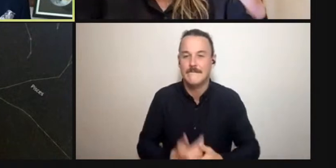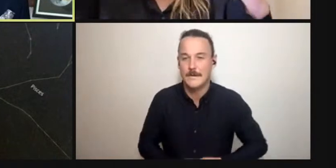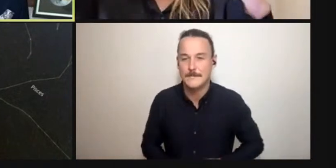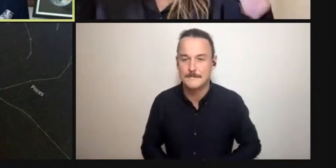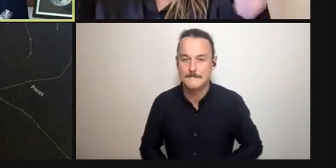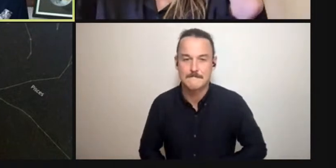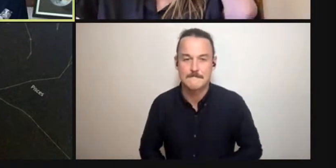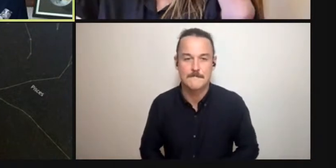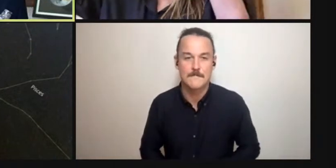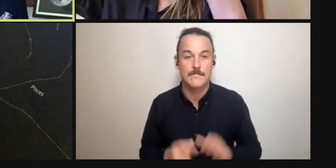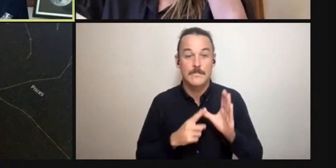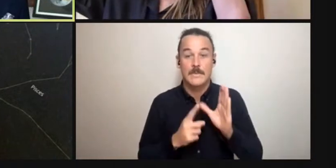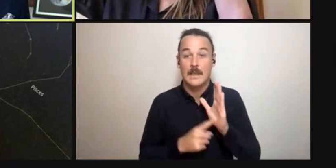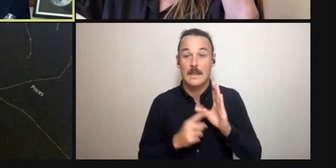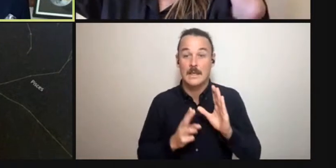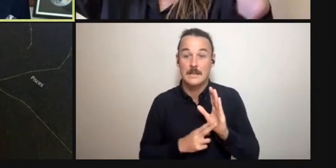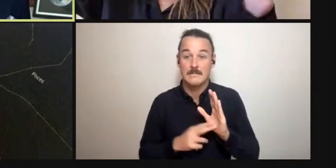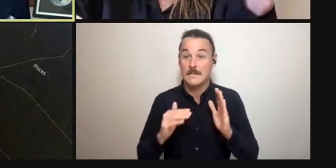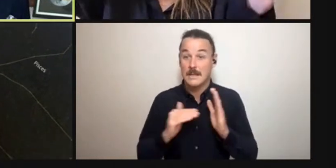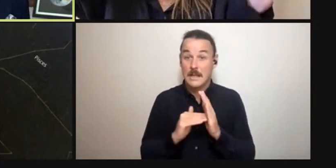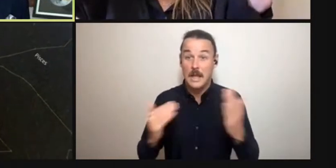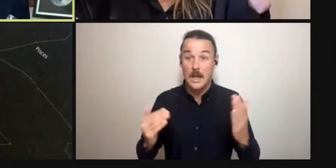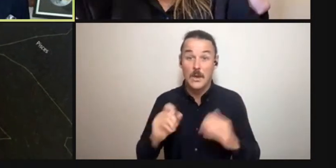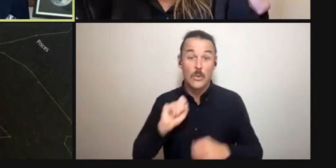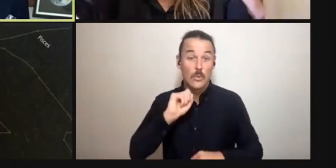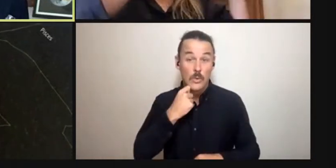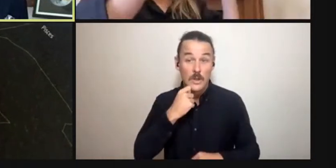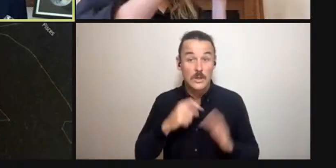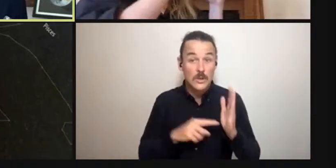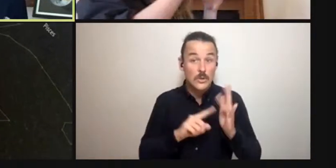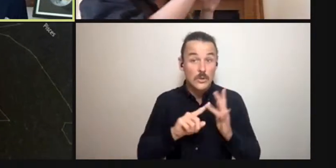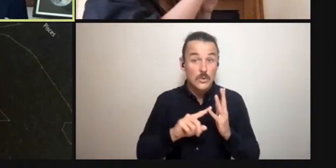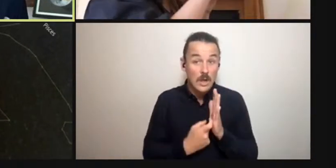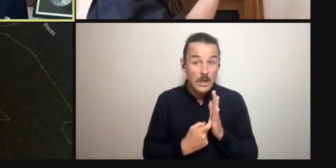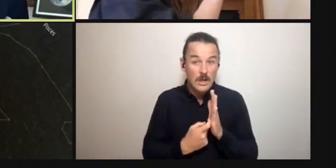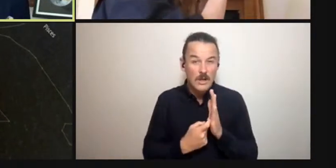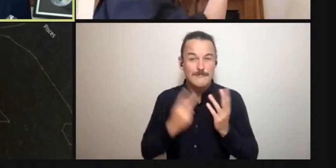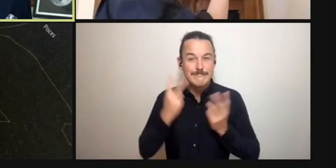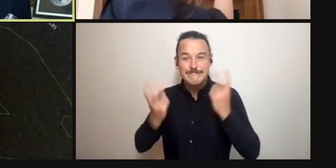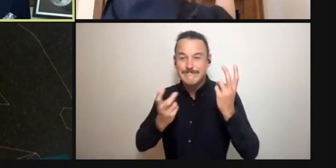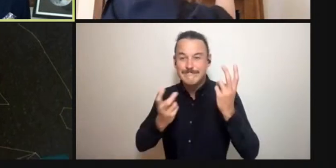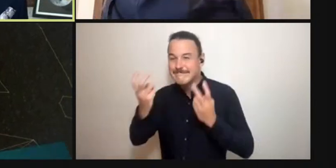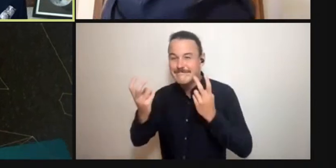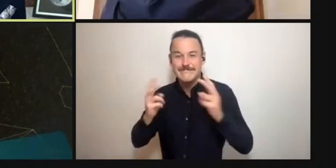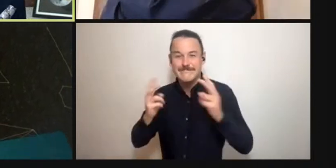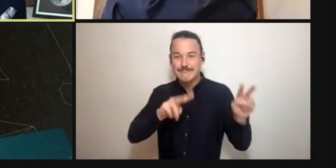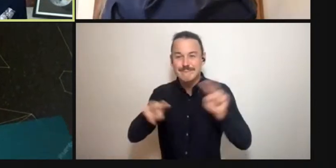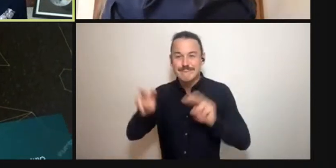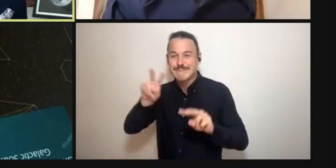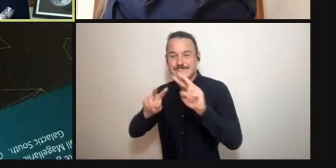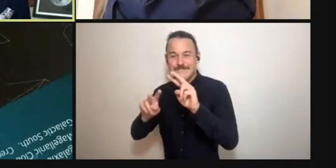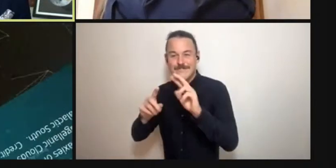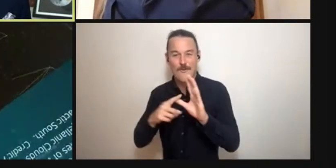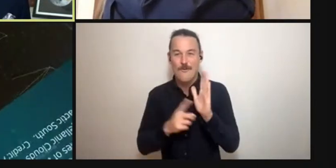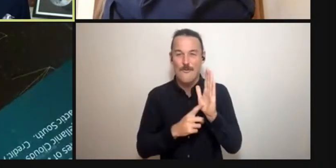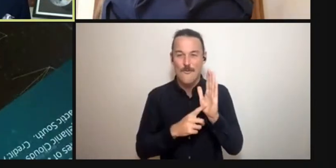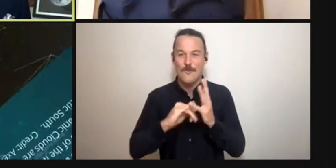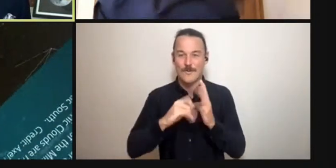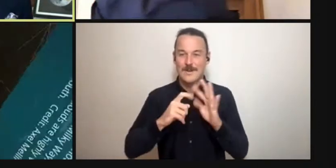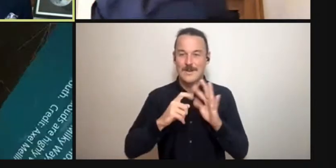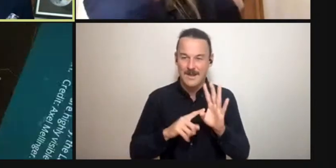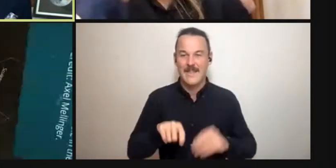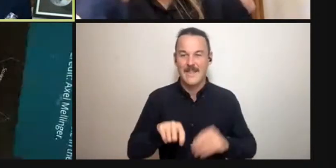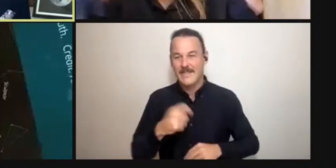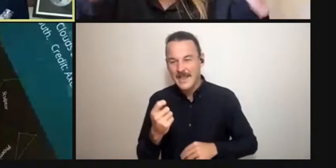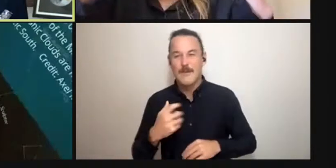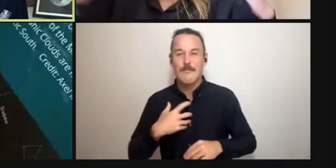just a very brief little tour of the rest of All Sky, and then we're going to have to do some other scenes because we want you to get a bit of a taste of everything that's in the